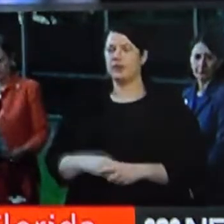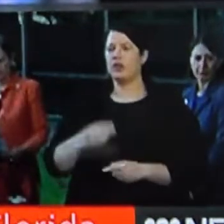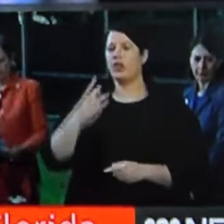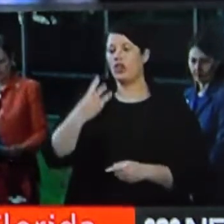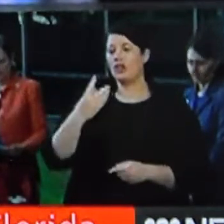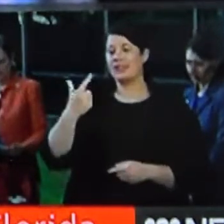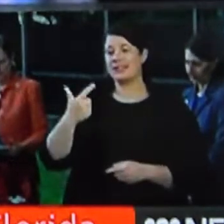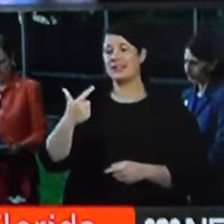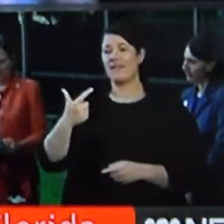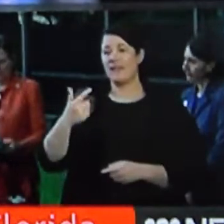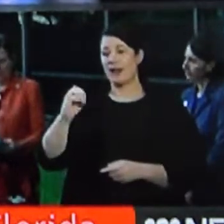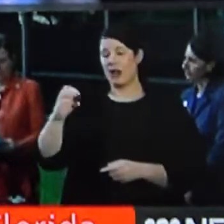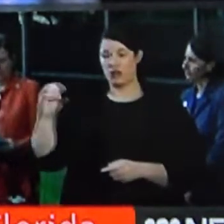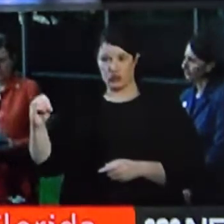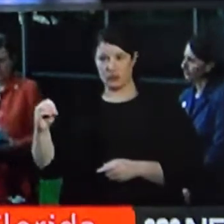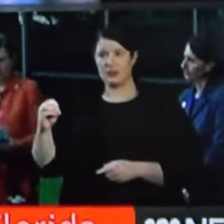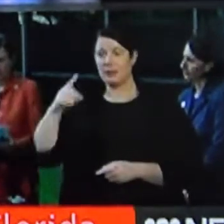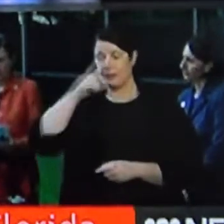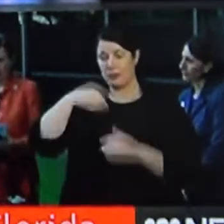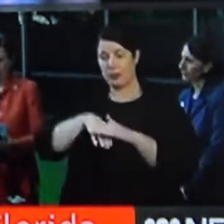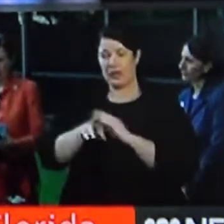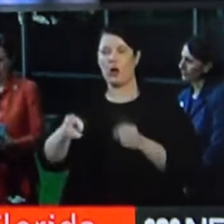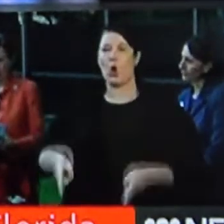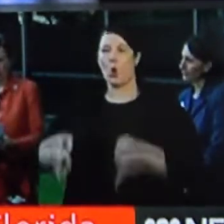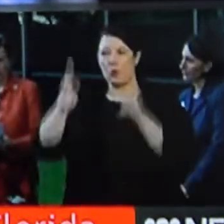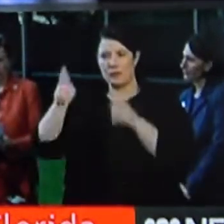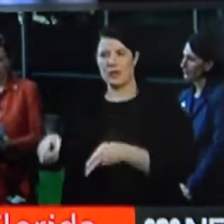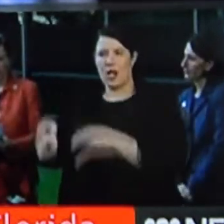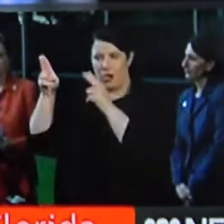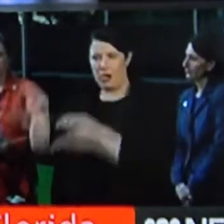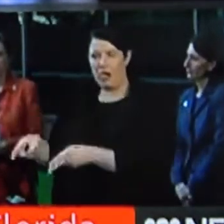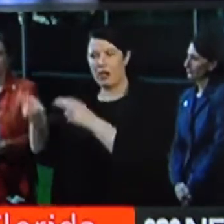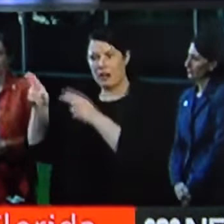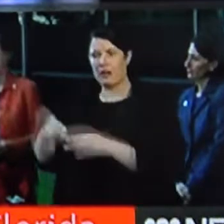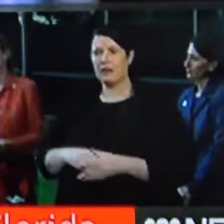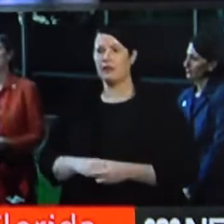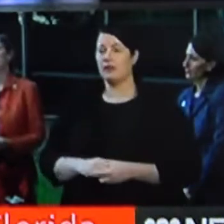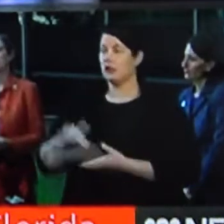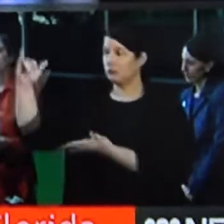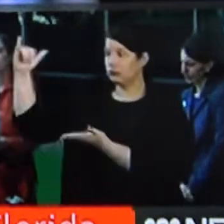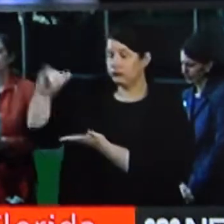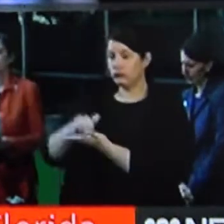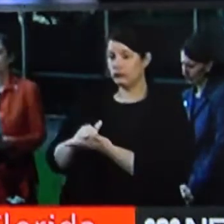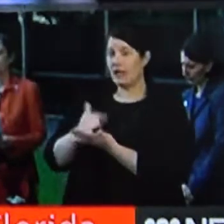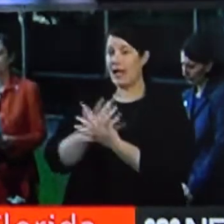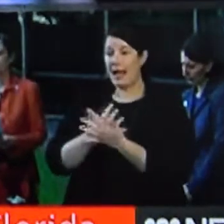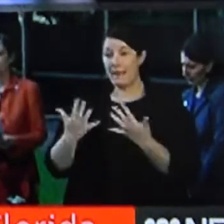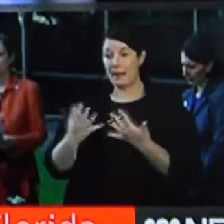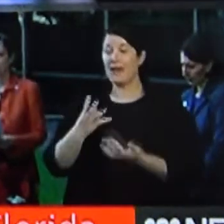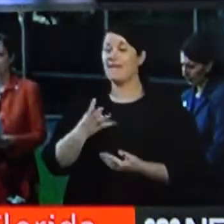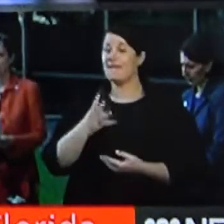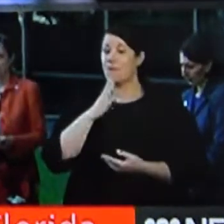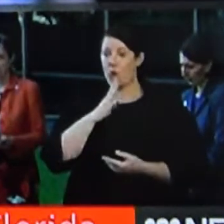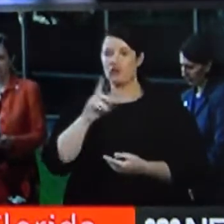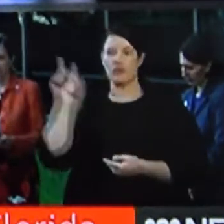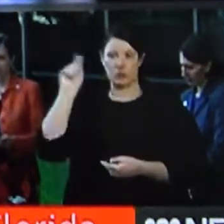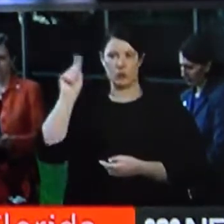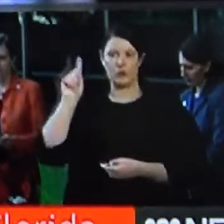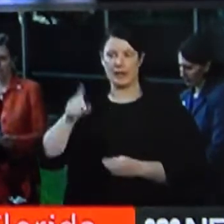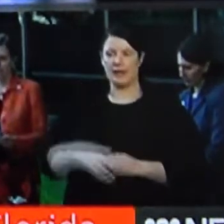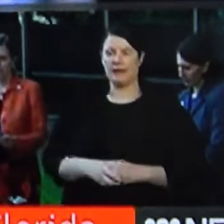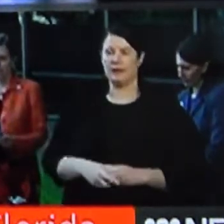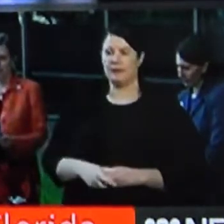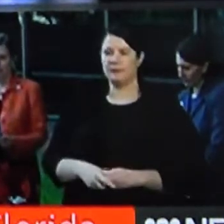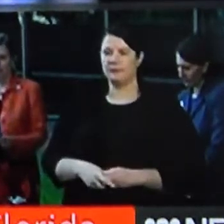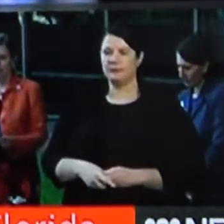3,700 people currently in hotels, with another 400 people expected today. I mean, the good